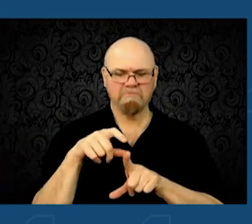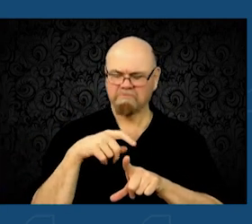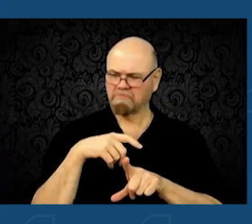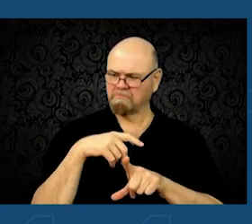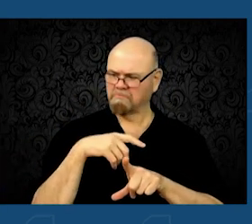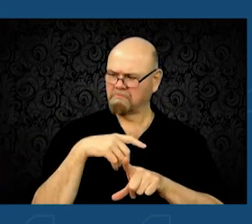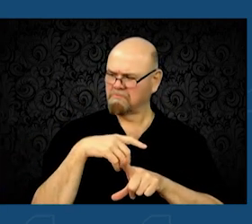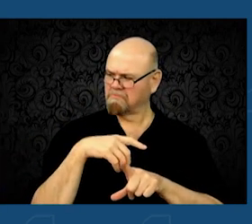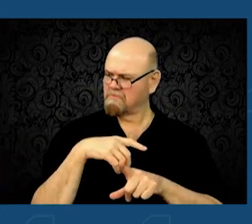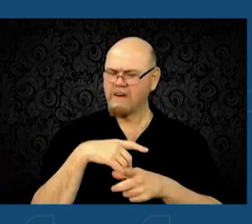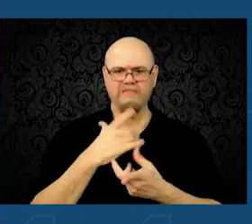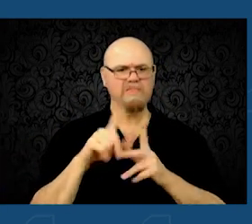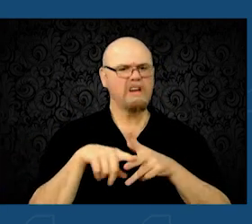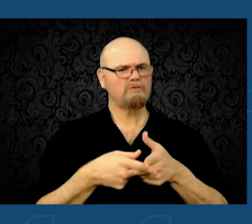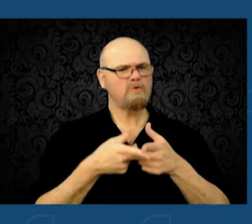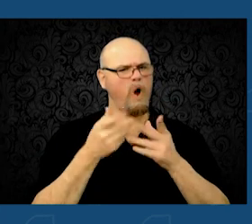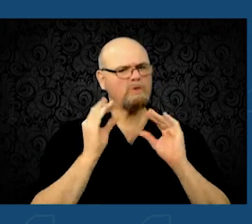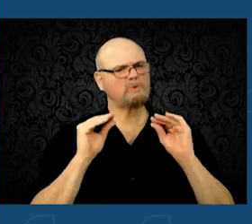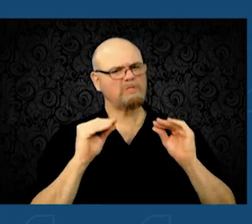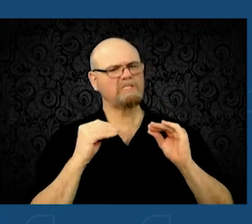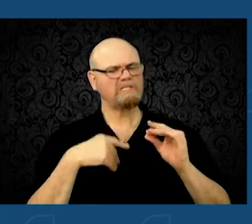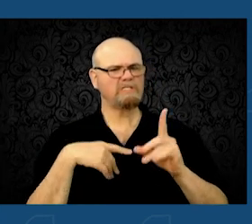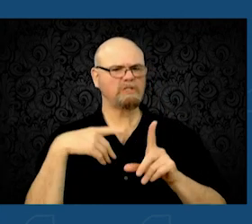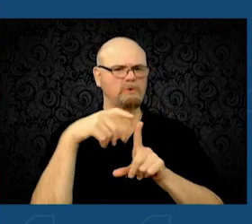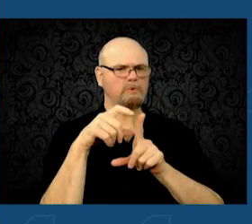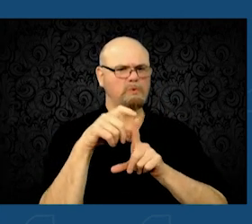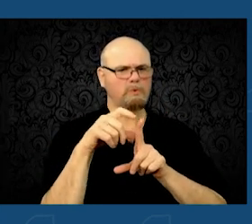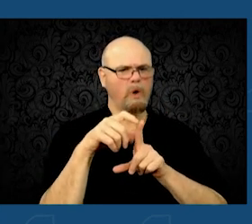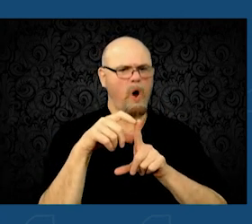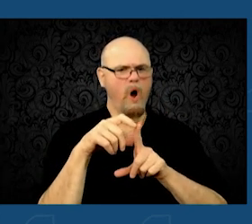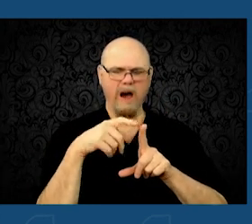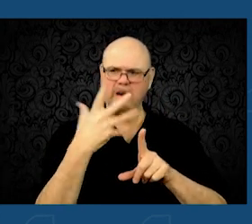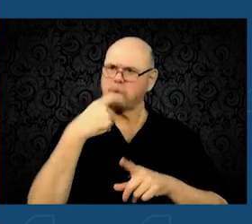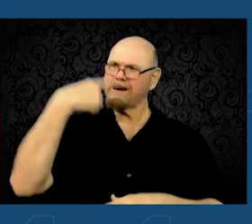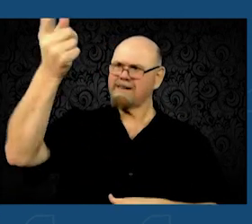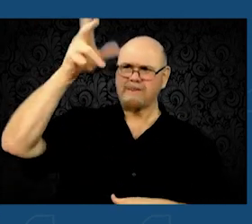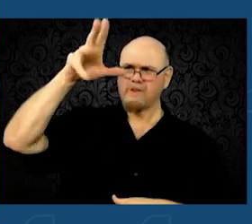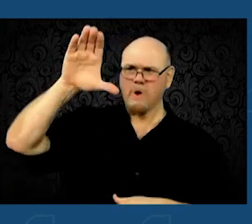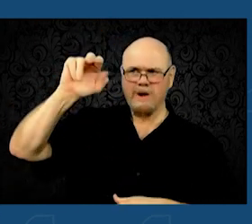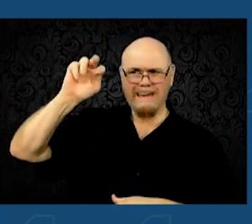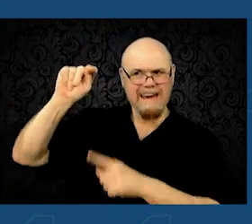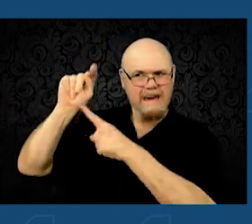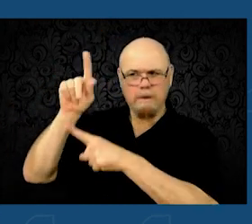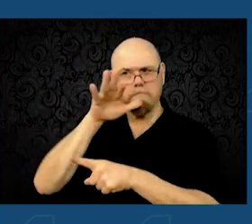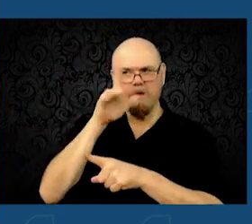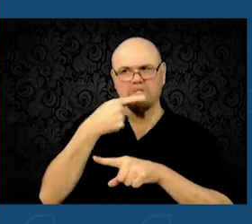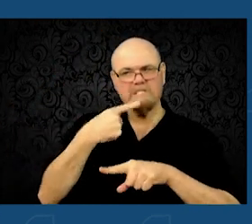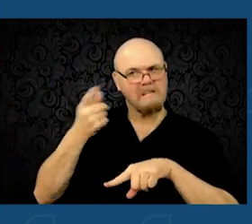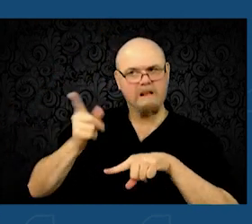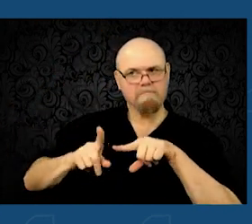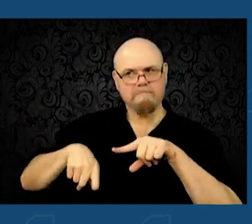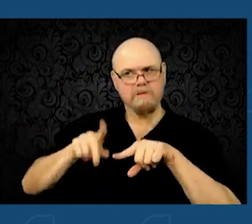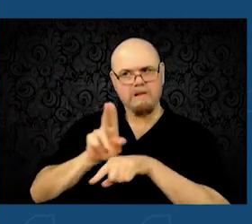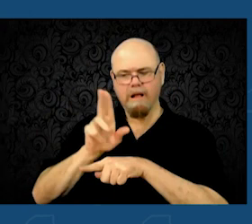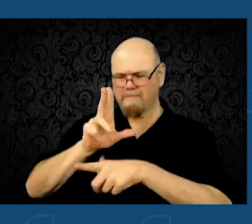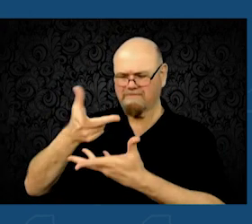to teach those contracting words, and I was like, I wanted to correct the teacher. Like, no. My mother said there's no such thing as